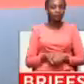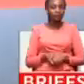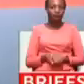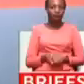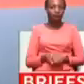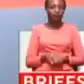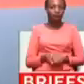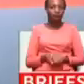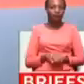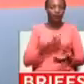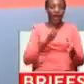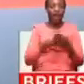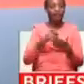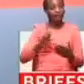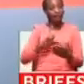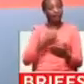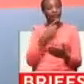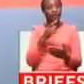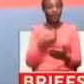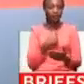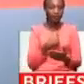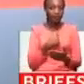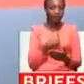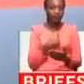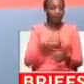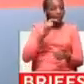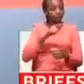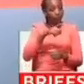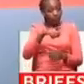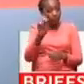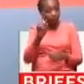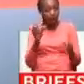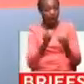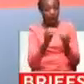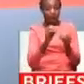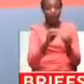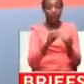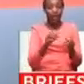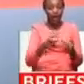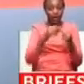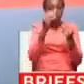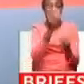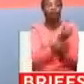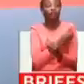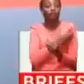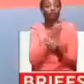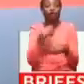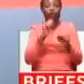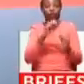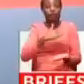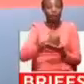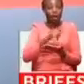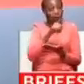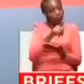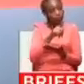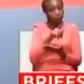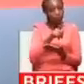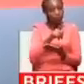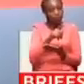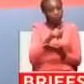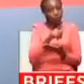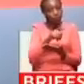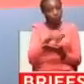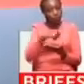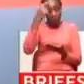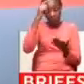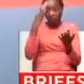So this lady told me, and she said, look, you need to go and see a certain gentleman, a certain doctor who can help out with your situation because